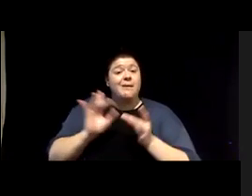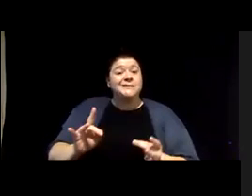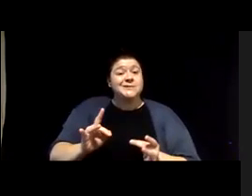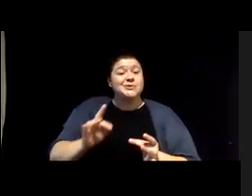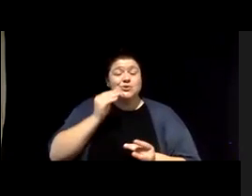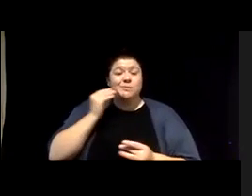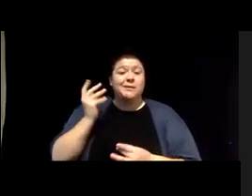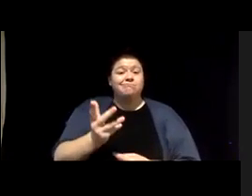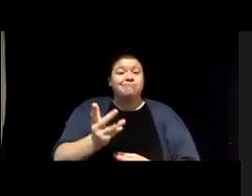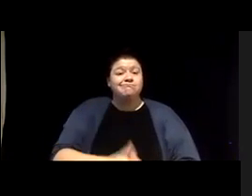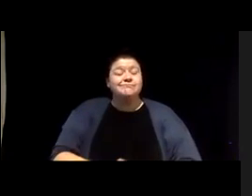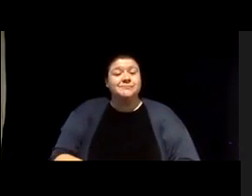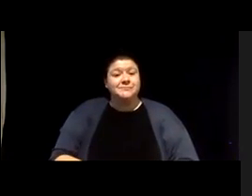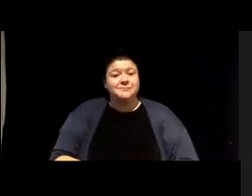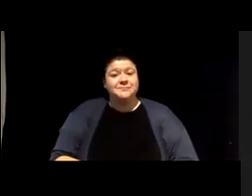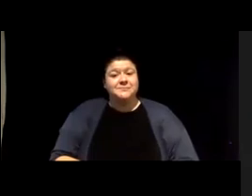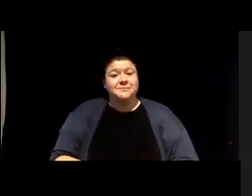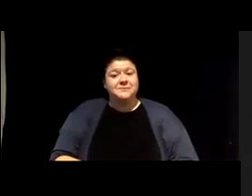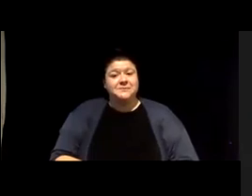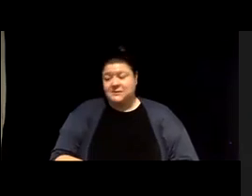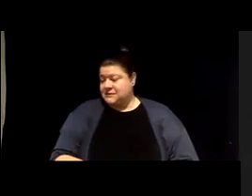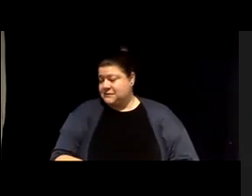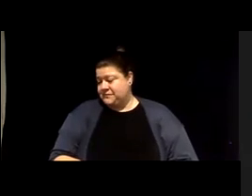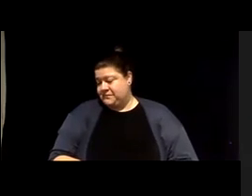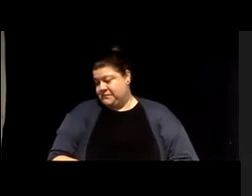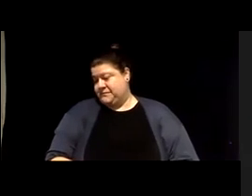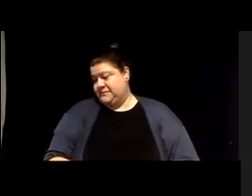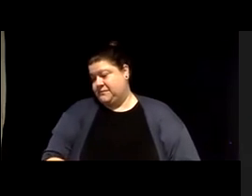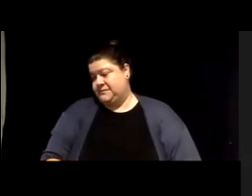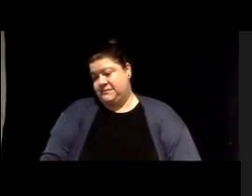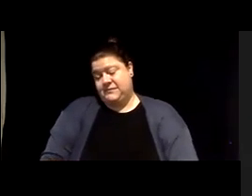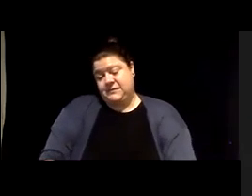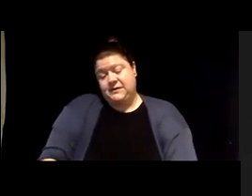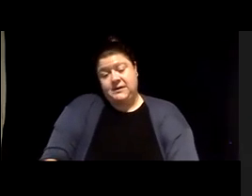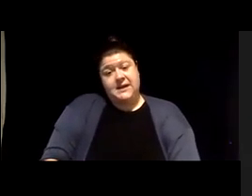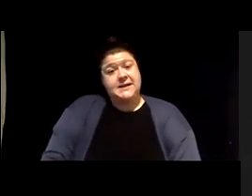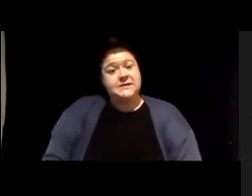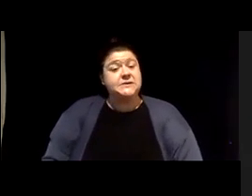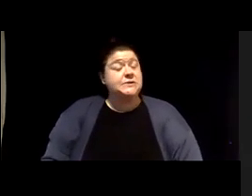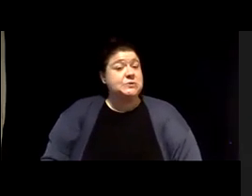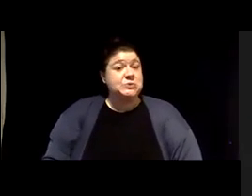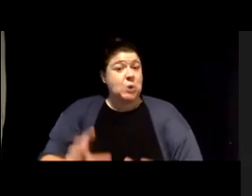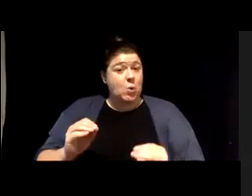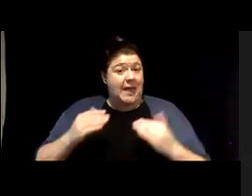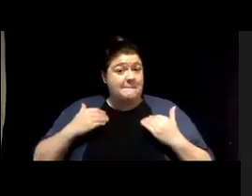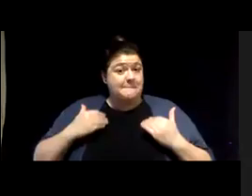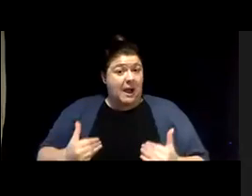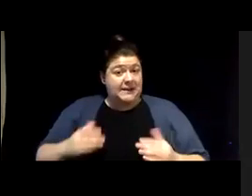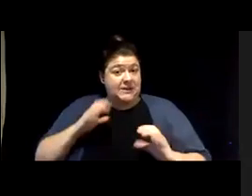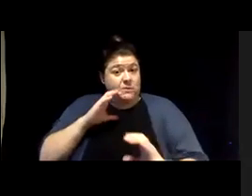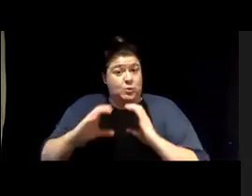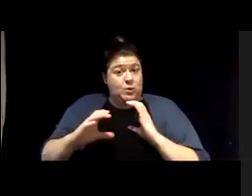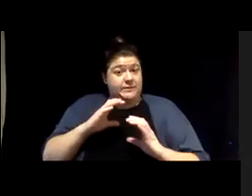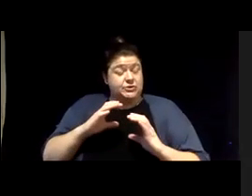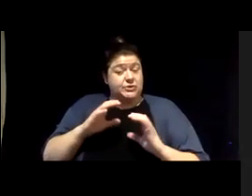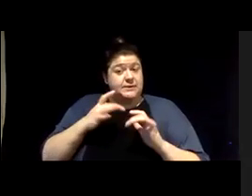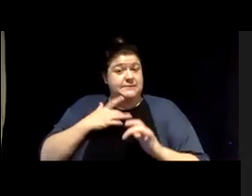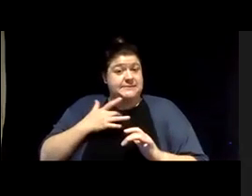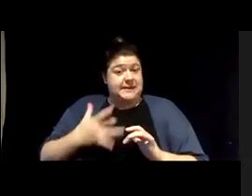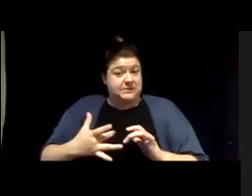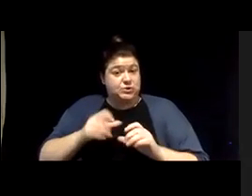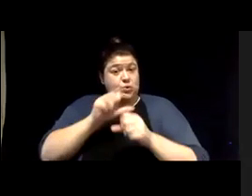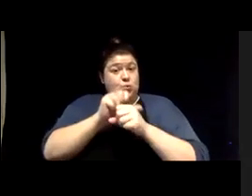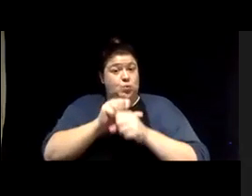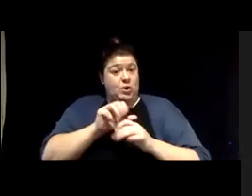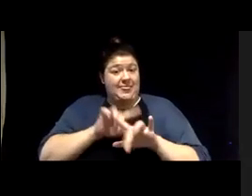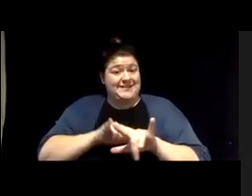well. Okay. So nonverbal communication often works concurrently with